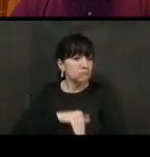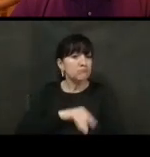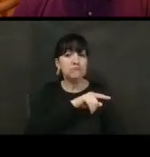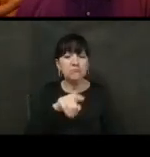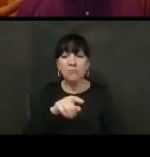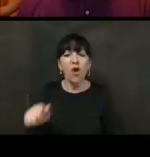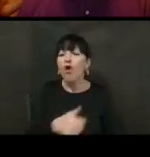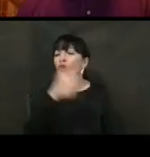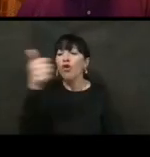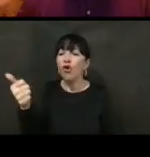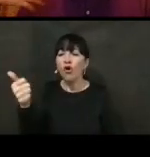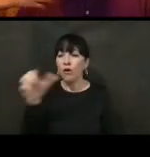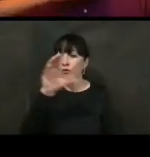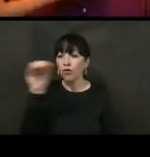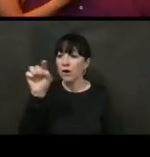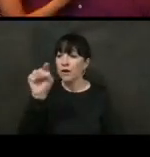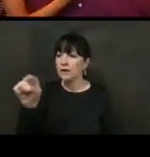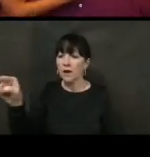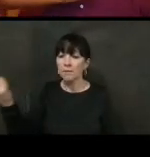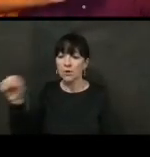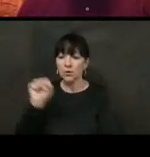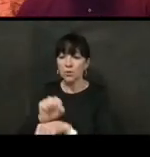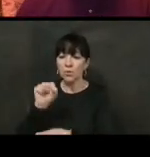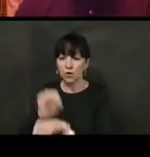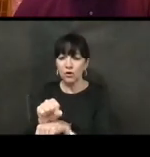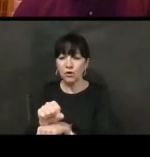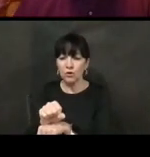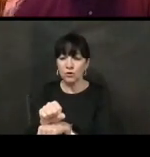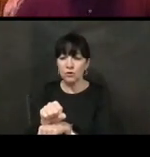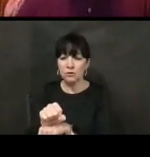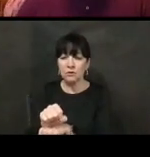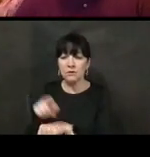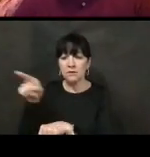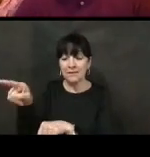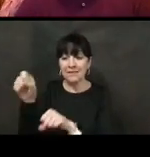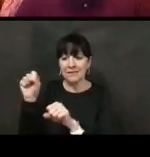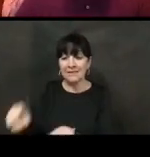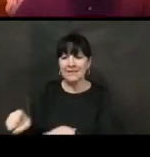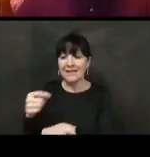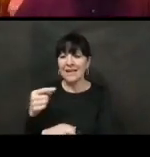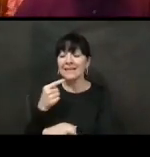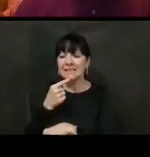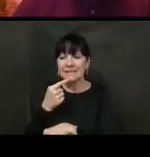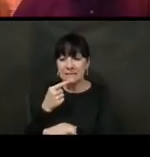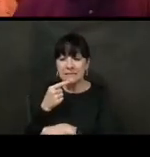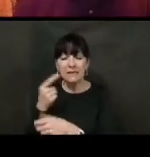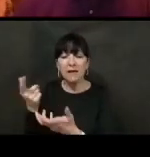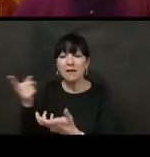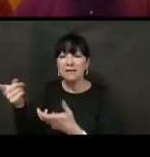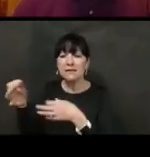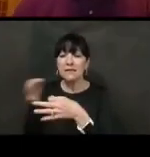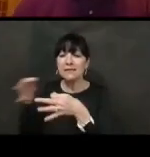being reserved for healthcare. Is there anything you can say about PPE, personal protective equipment, for essential workers?